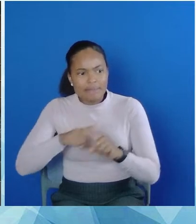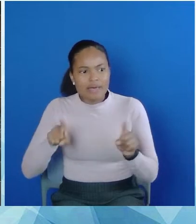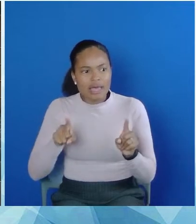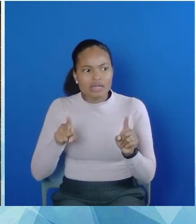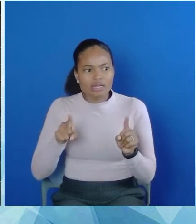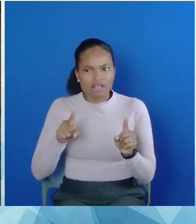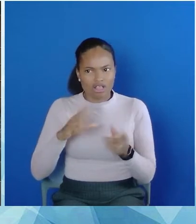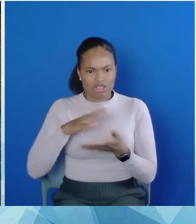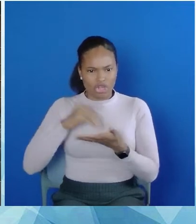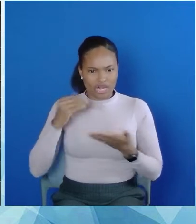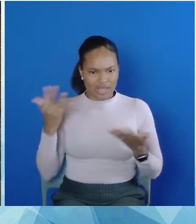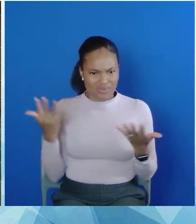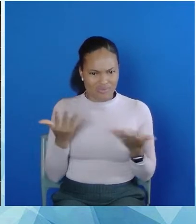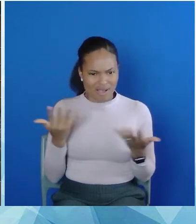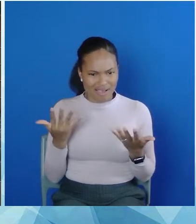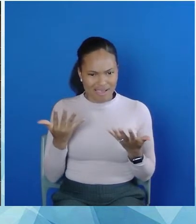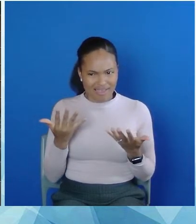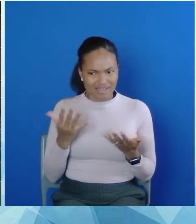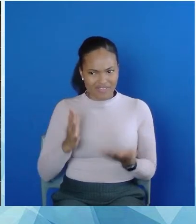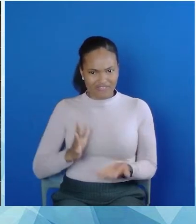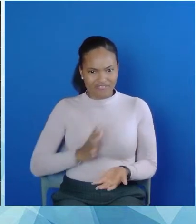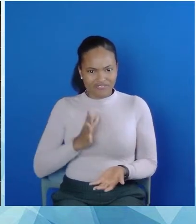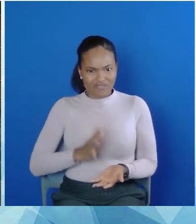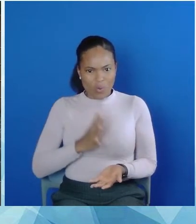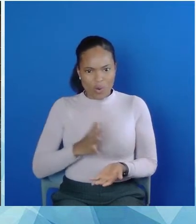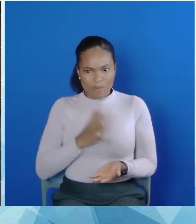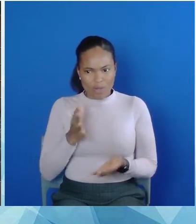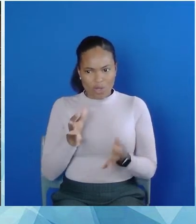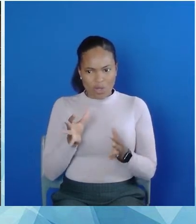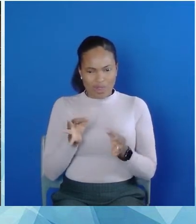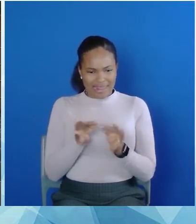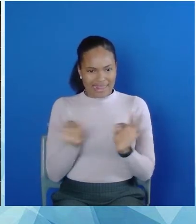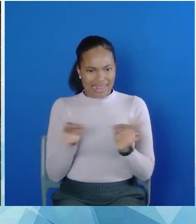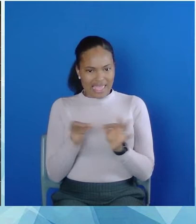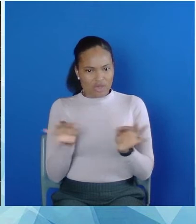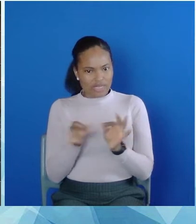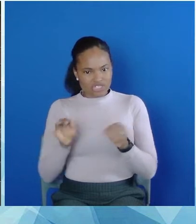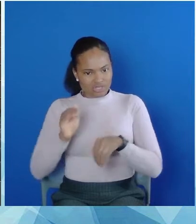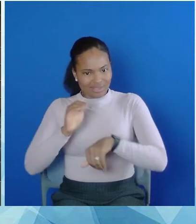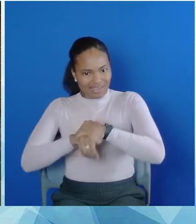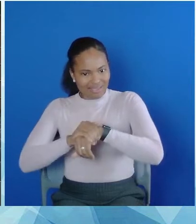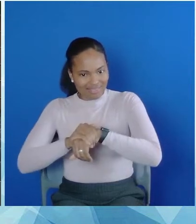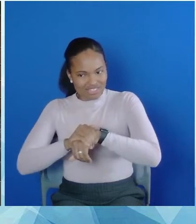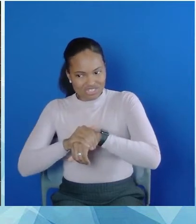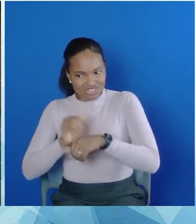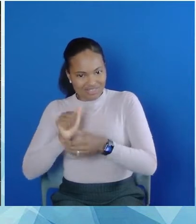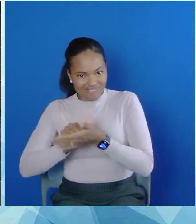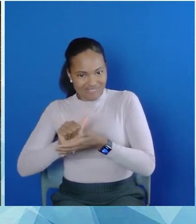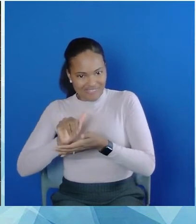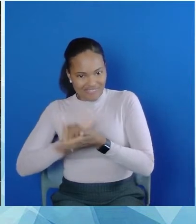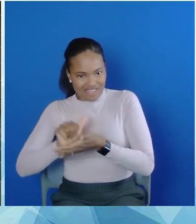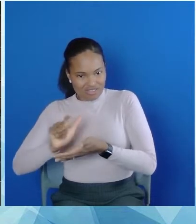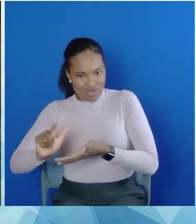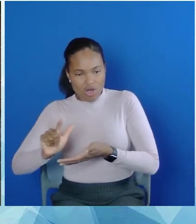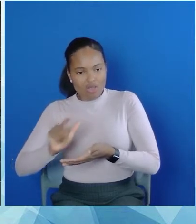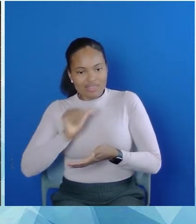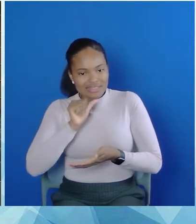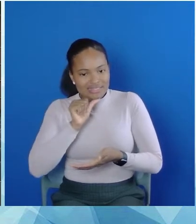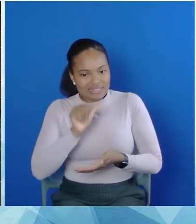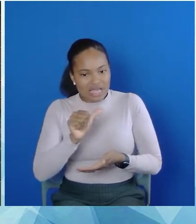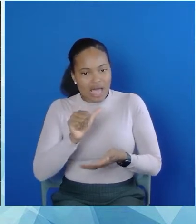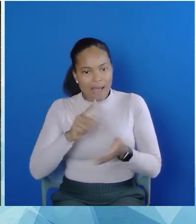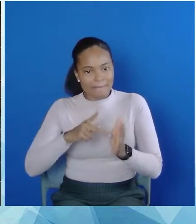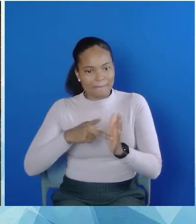formal language, that instruction that they're receiving, is in English. And that's not a bilingual educational model. We need to be following